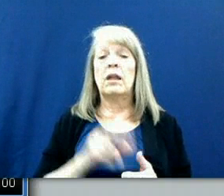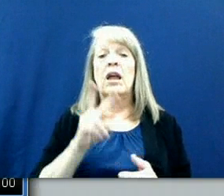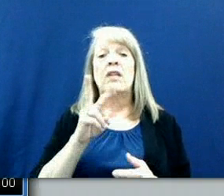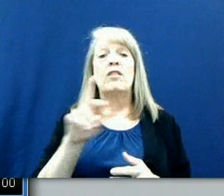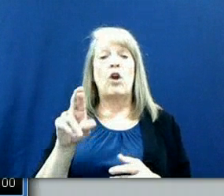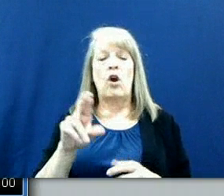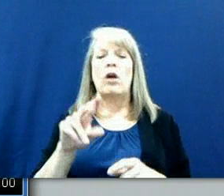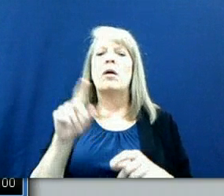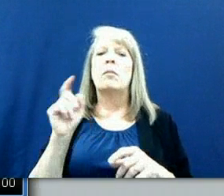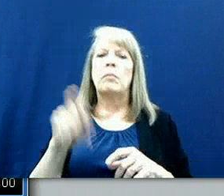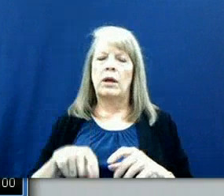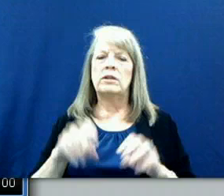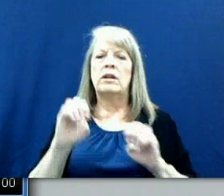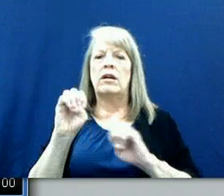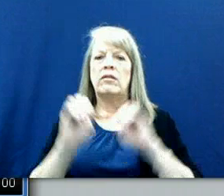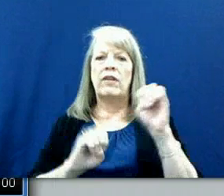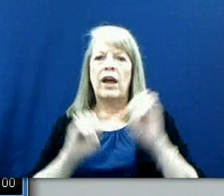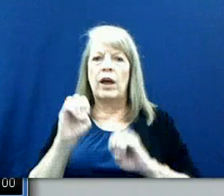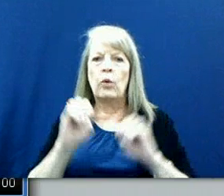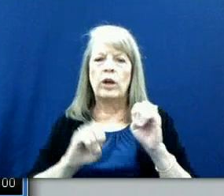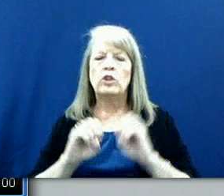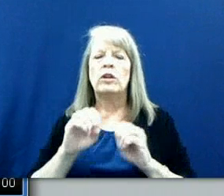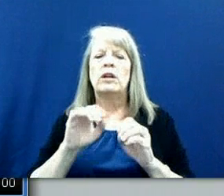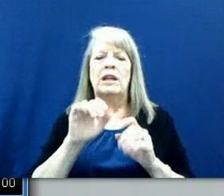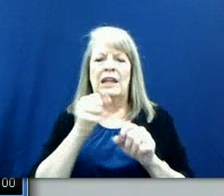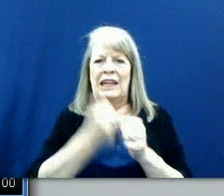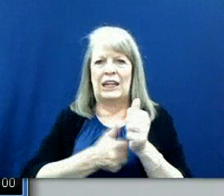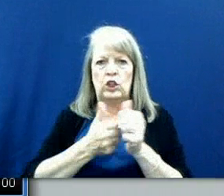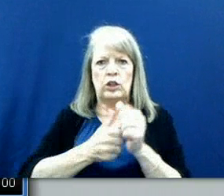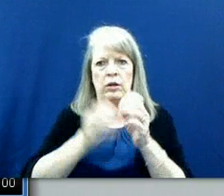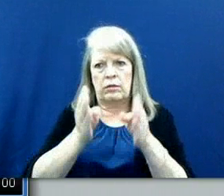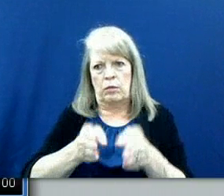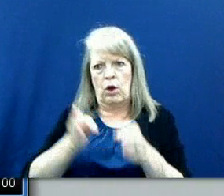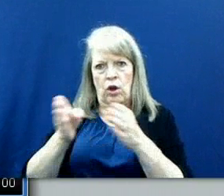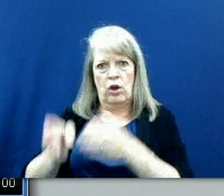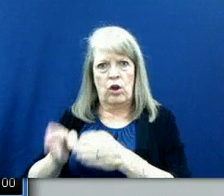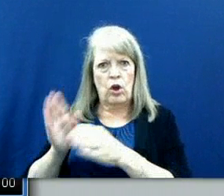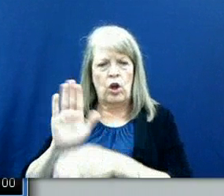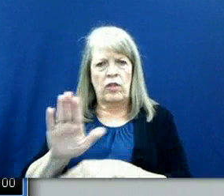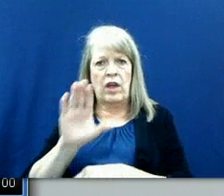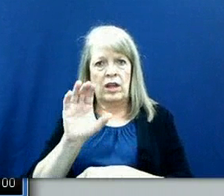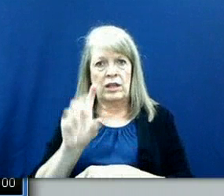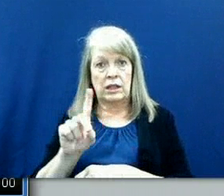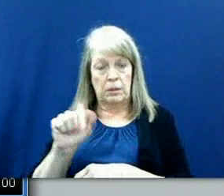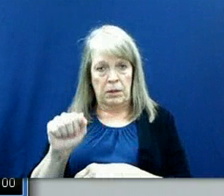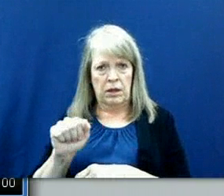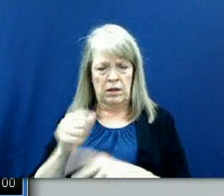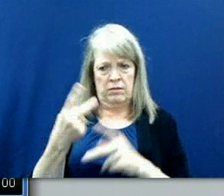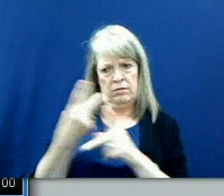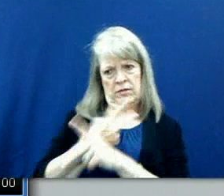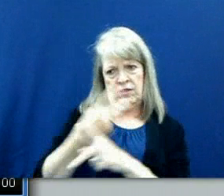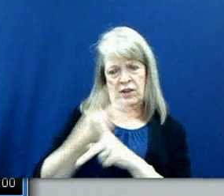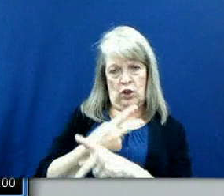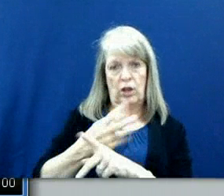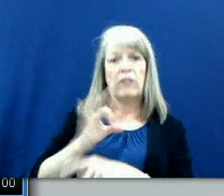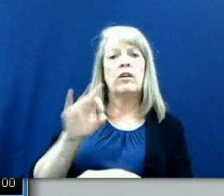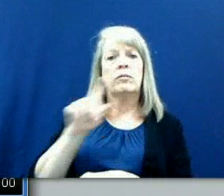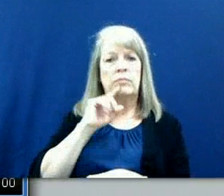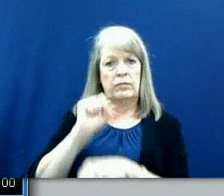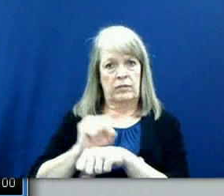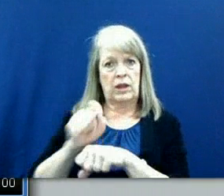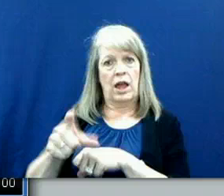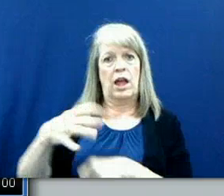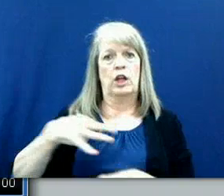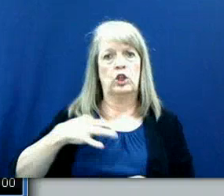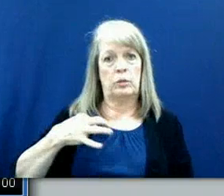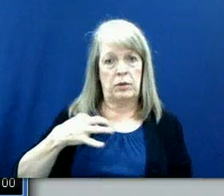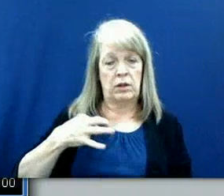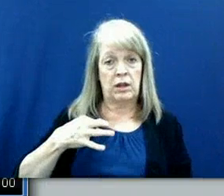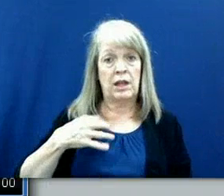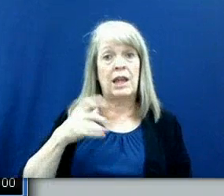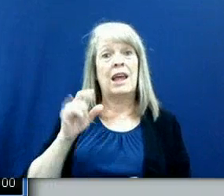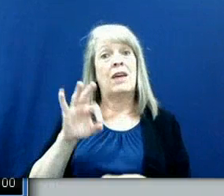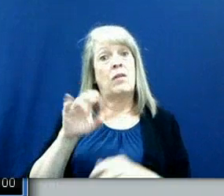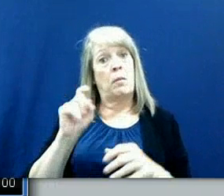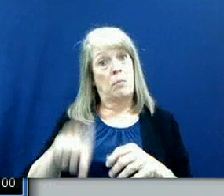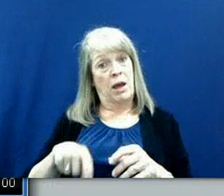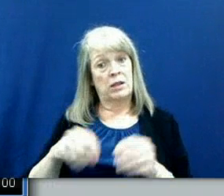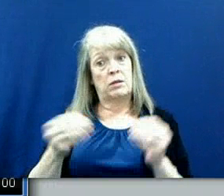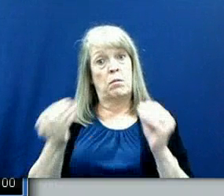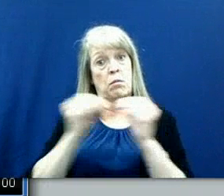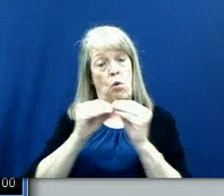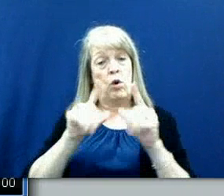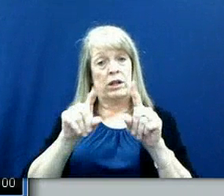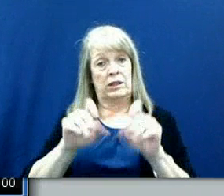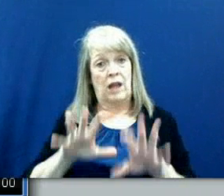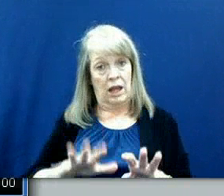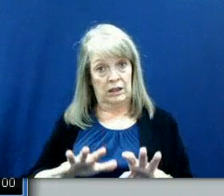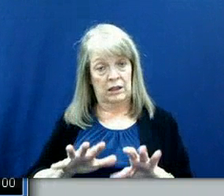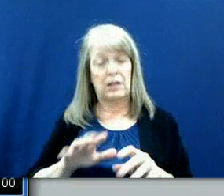VR must evaluate the individual's disability to find out if they are eligible. If additional tests are needed, VR will pay for the